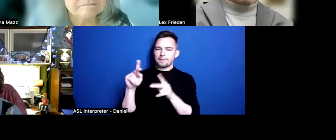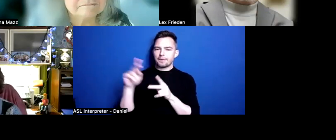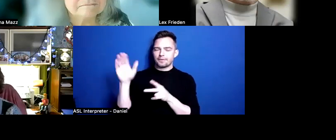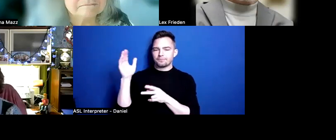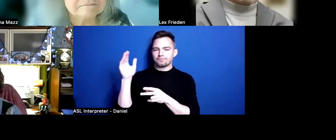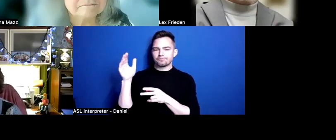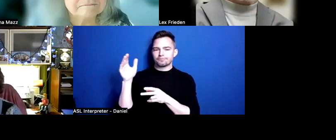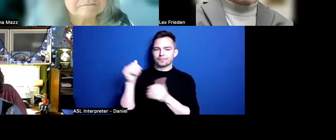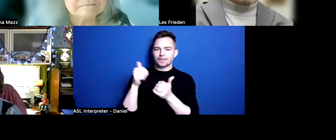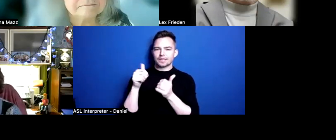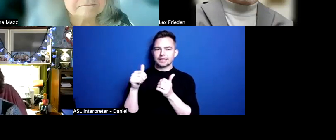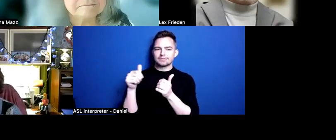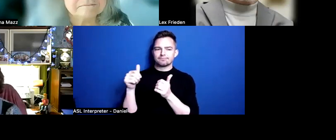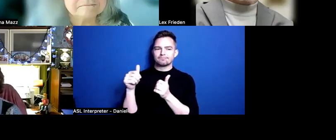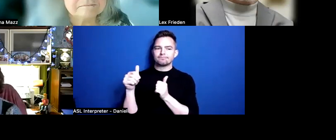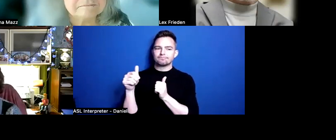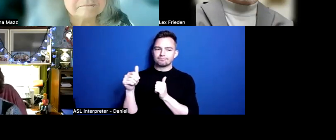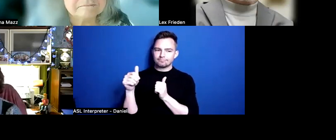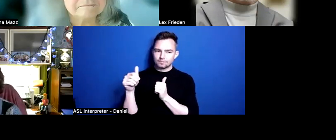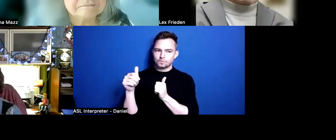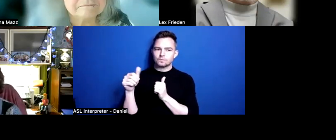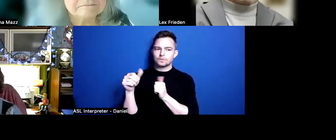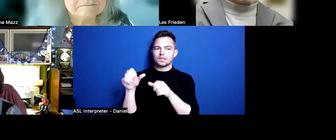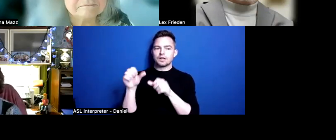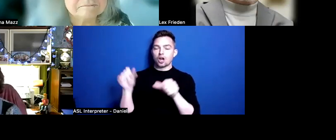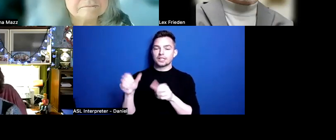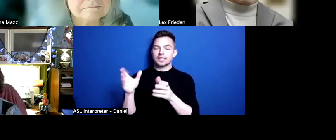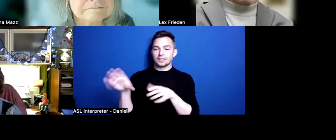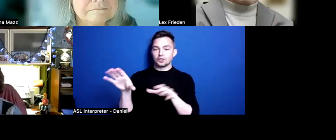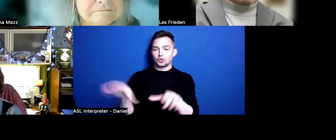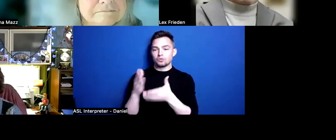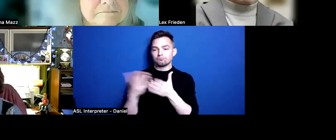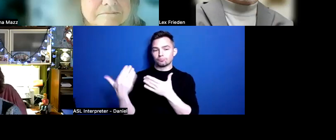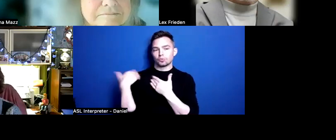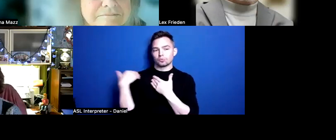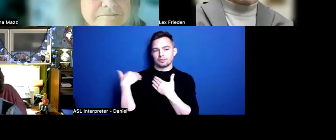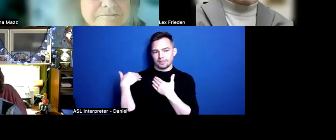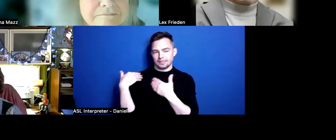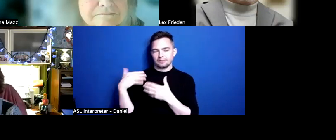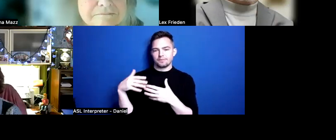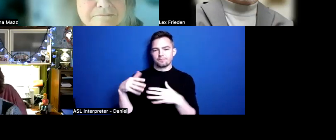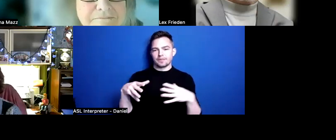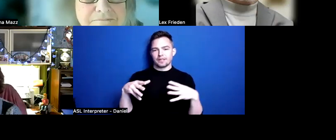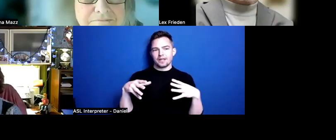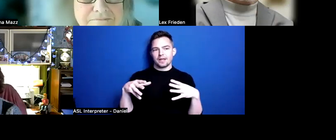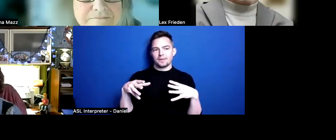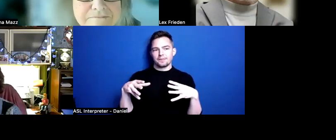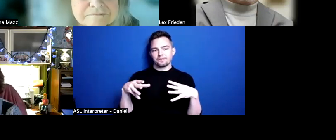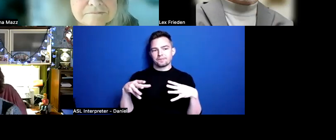just do a little bit of personal responsibility in researching and